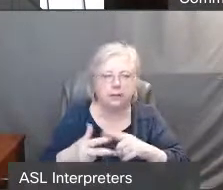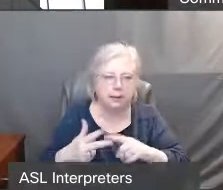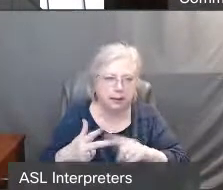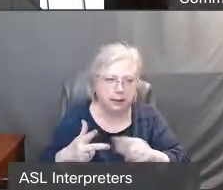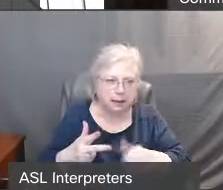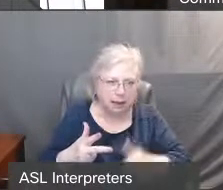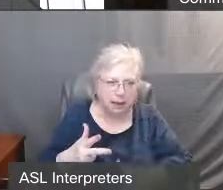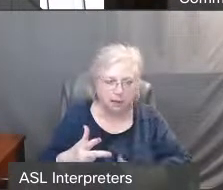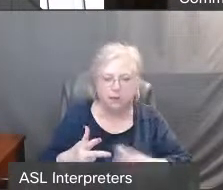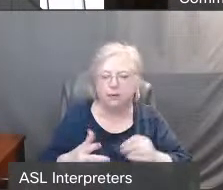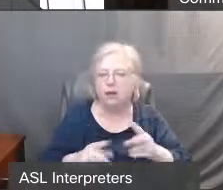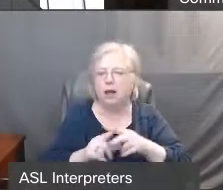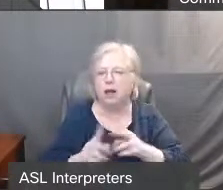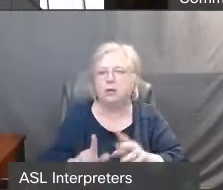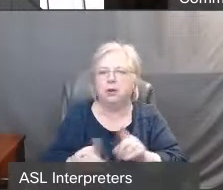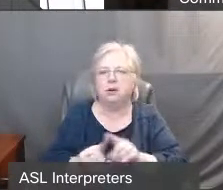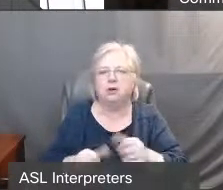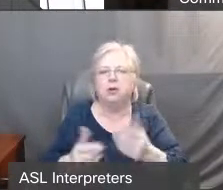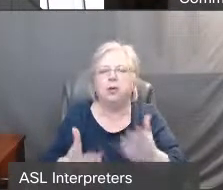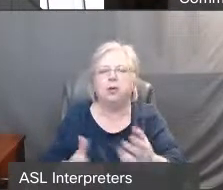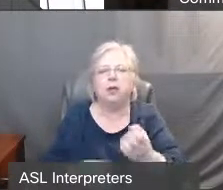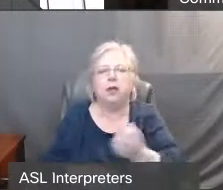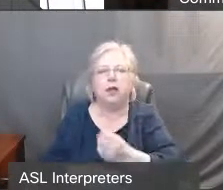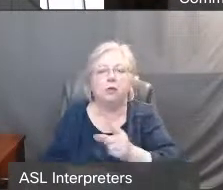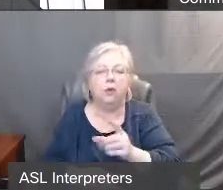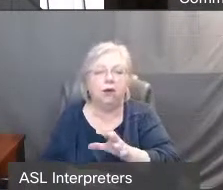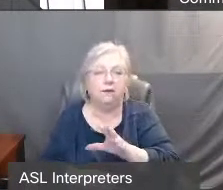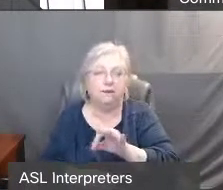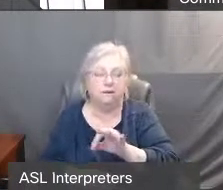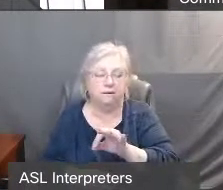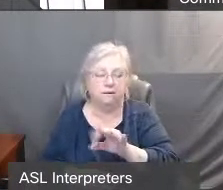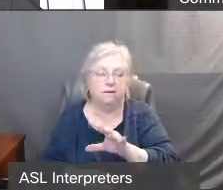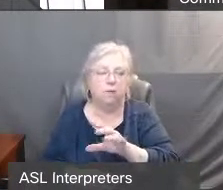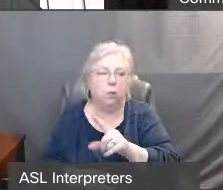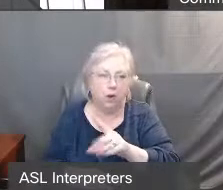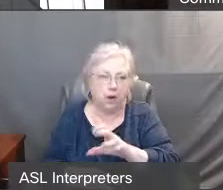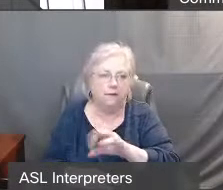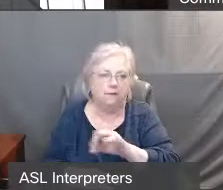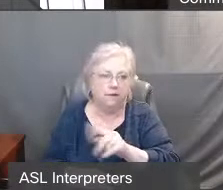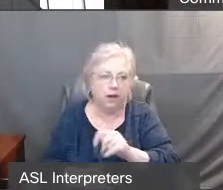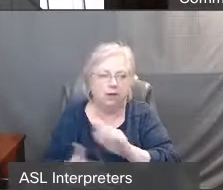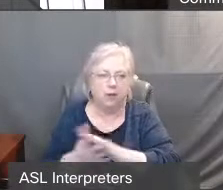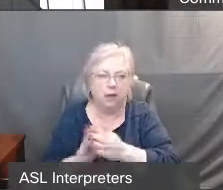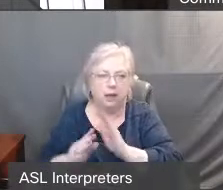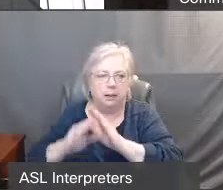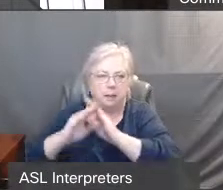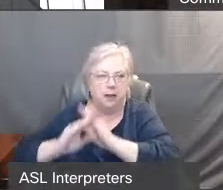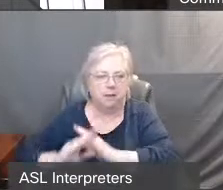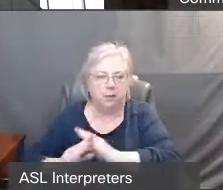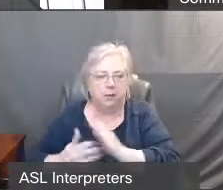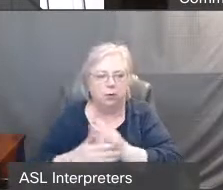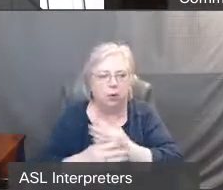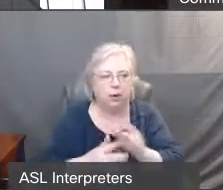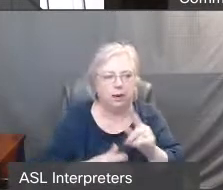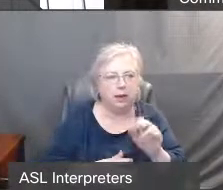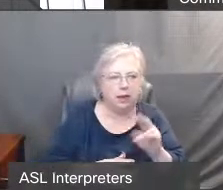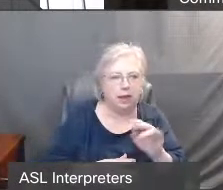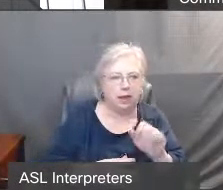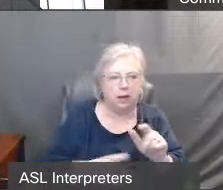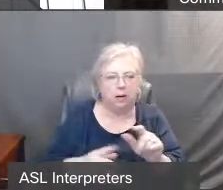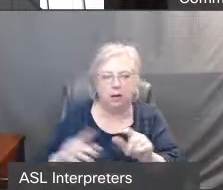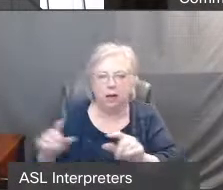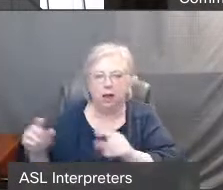also proposing the east 100 feet of the site remain undeveloped and serve as a buffer between the kennel use and the single-family neighborhood to the